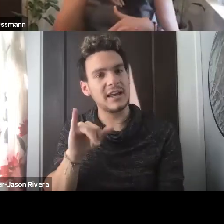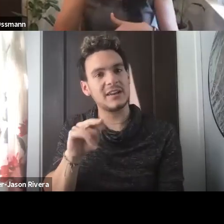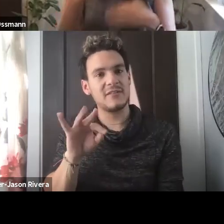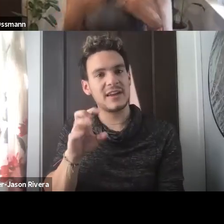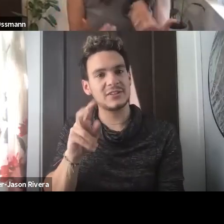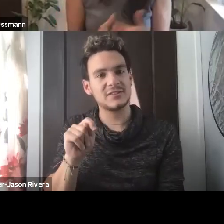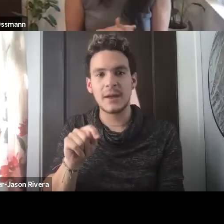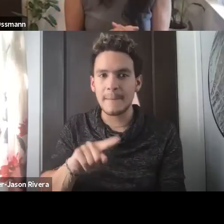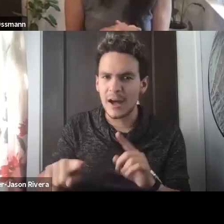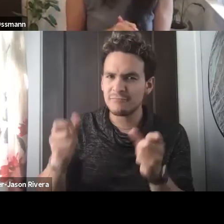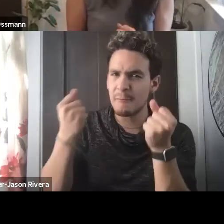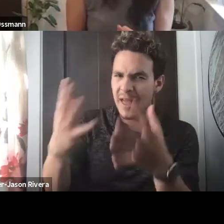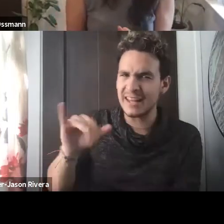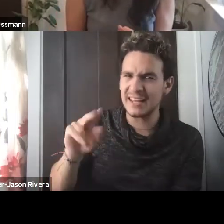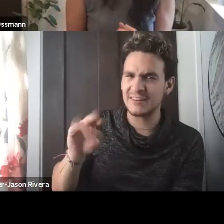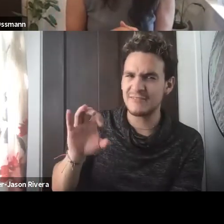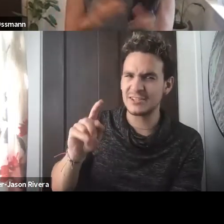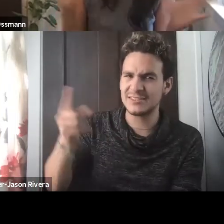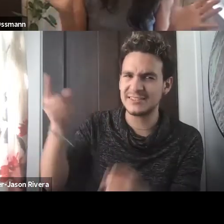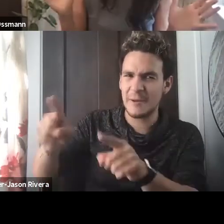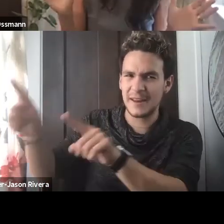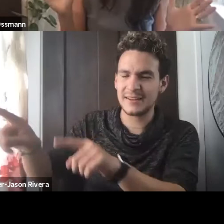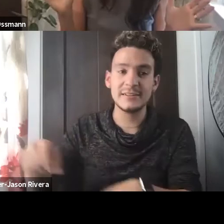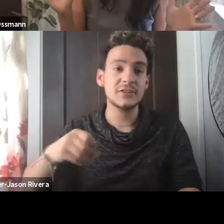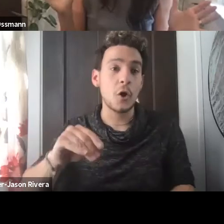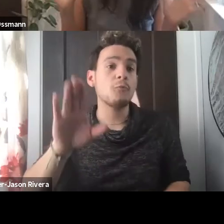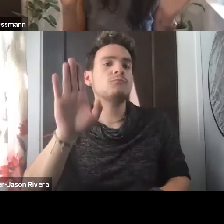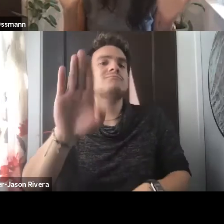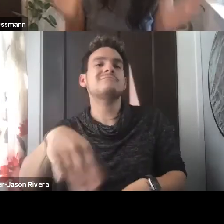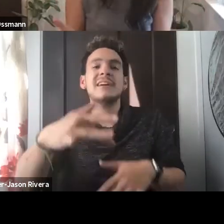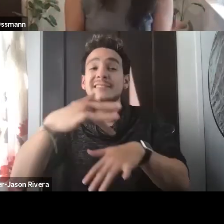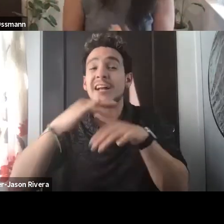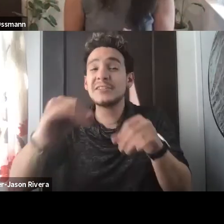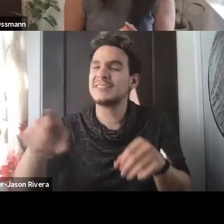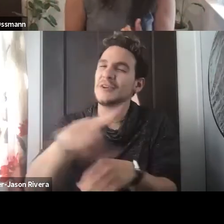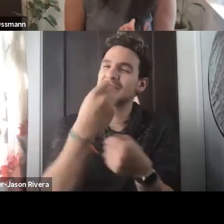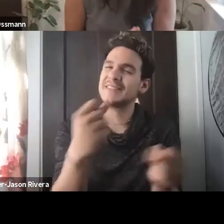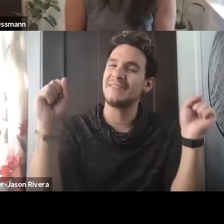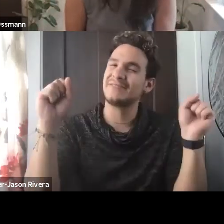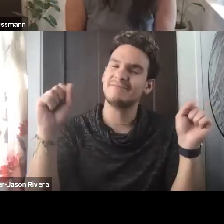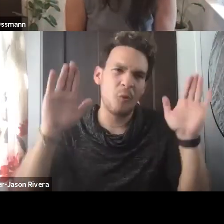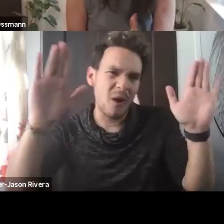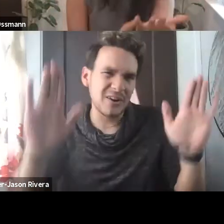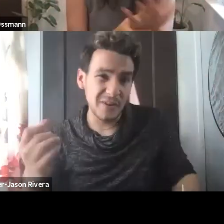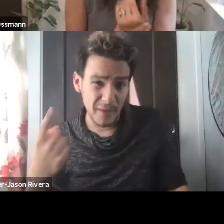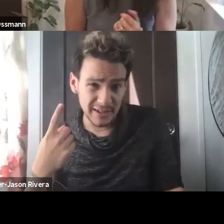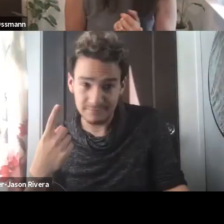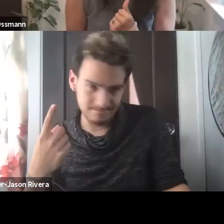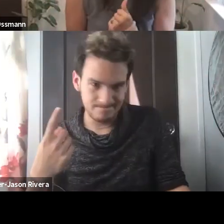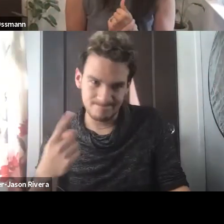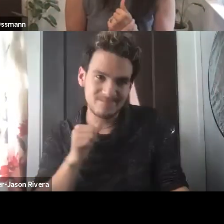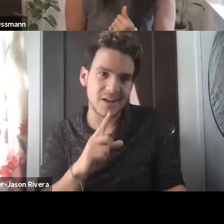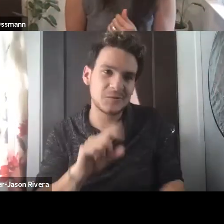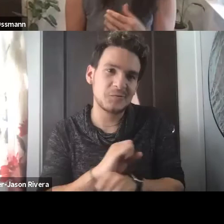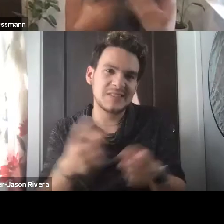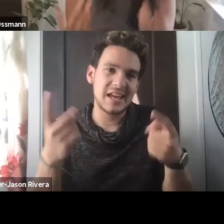So it's not so simple as to say, oh, it's touchless and you're safe, right? And that would be wonderful, but it's just not the case. And